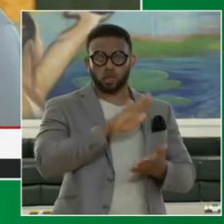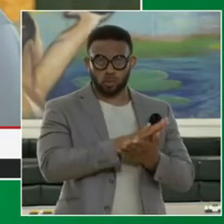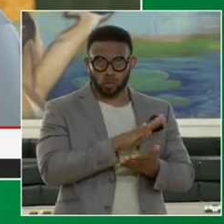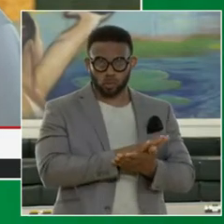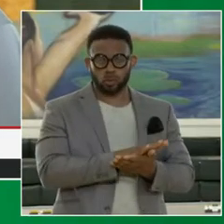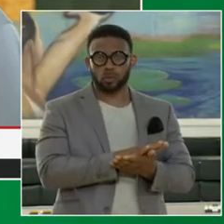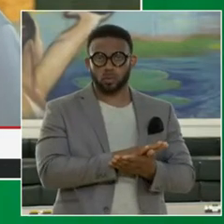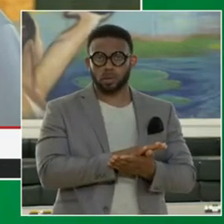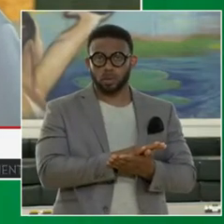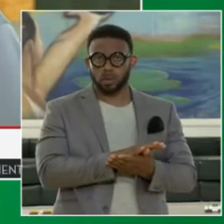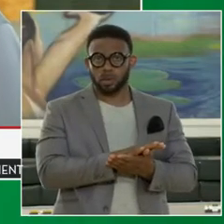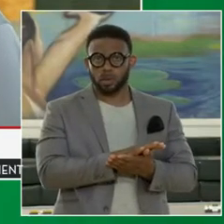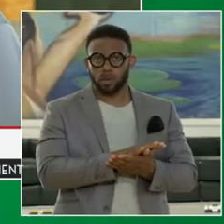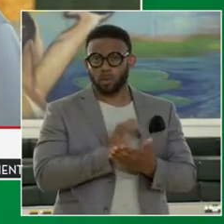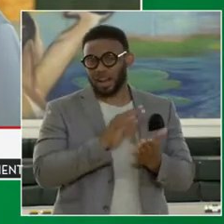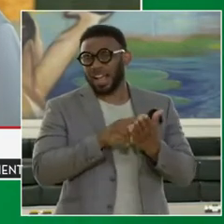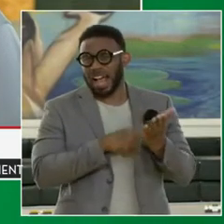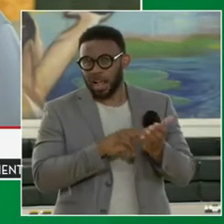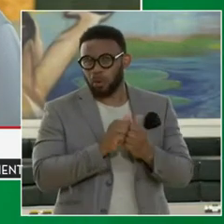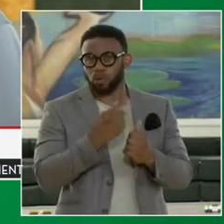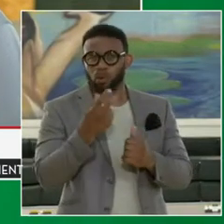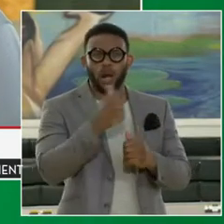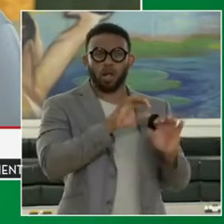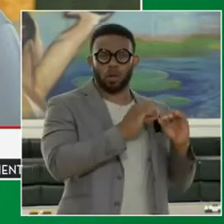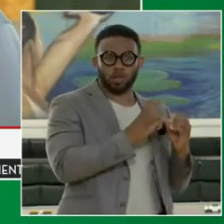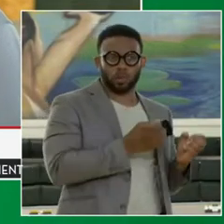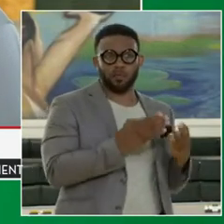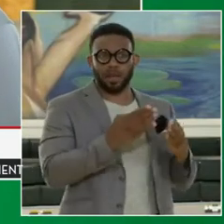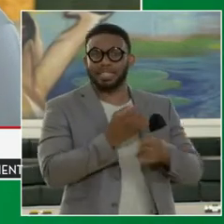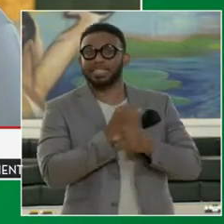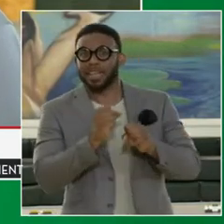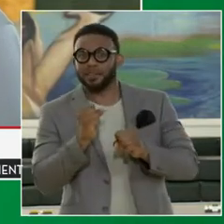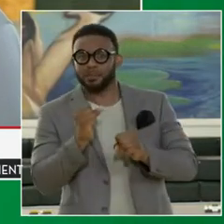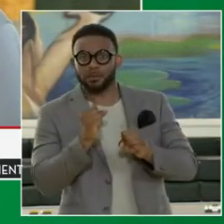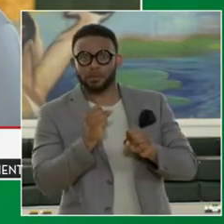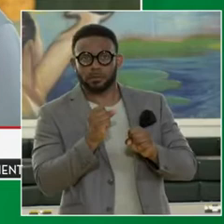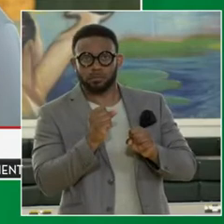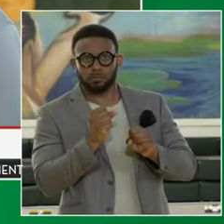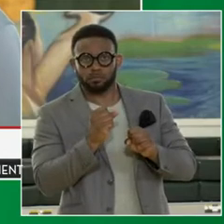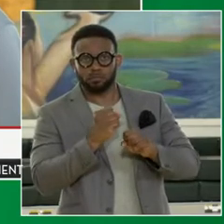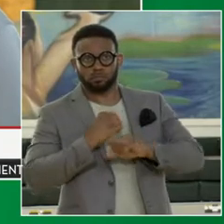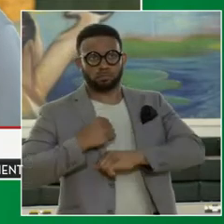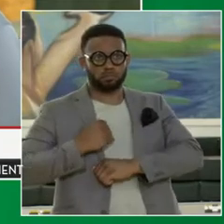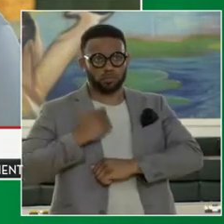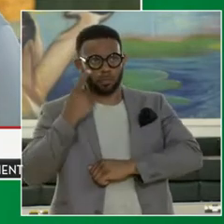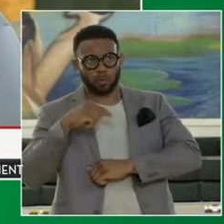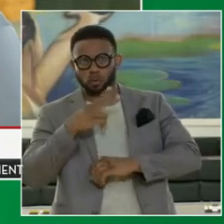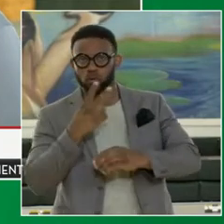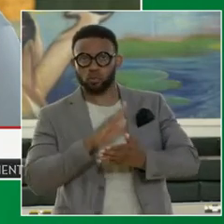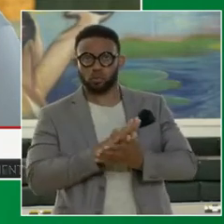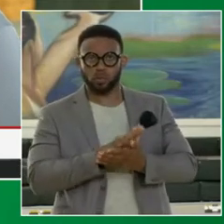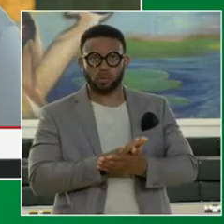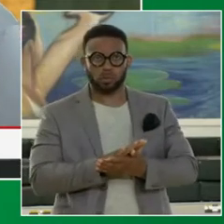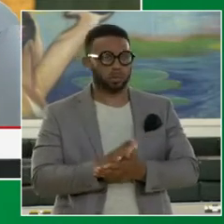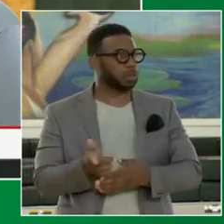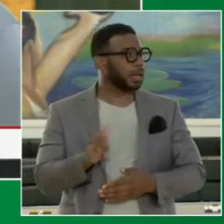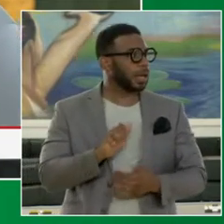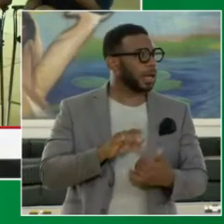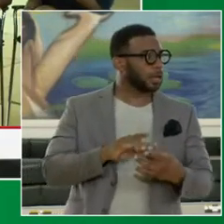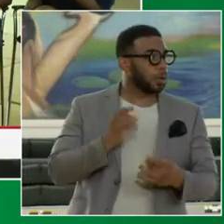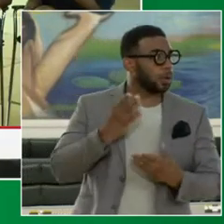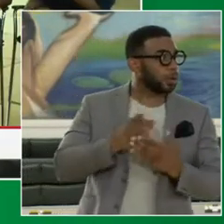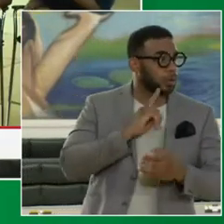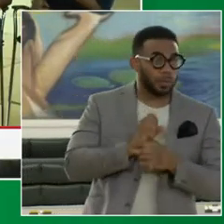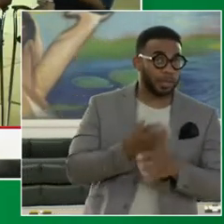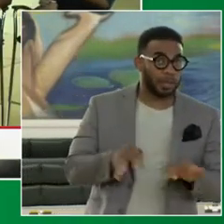providing, we're contracting with 2 organizations to provide safe passages for those 2 schools. I would say one of the things that's